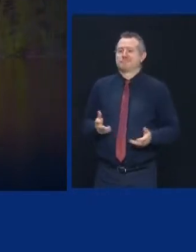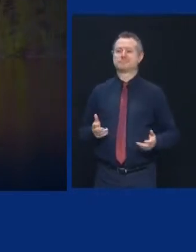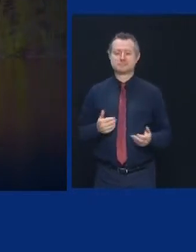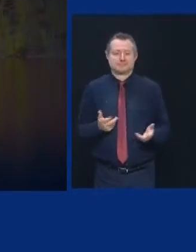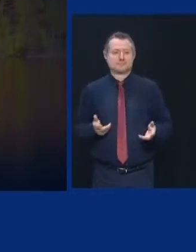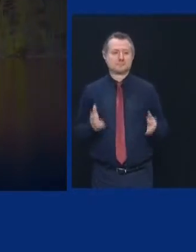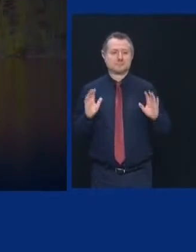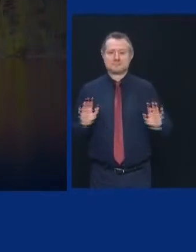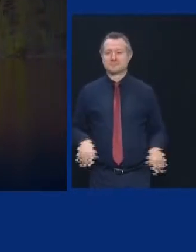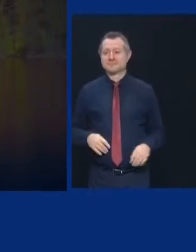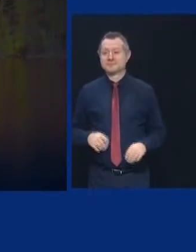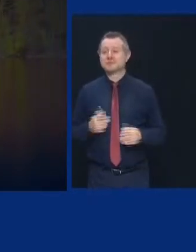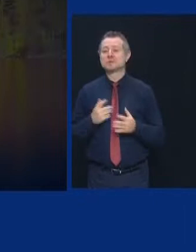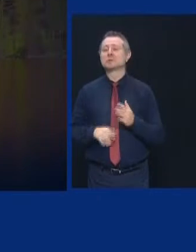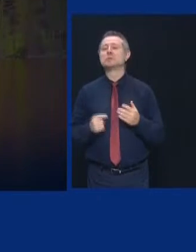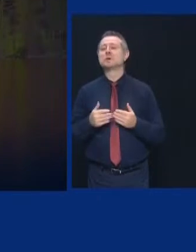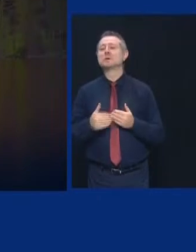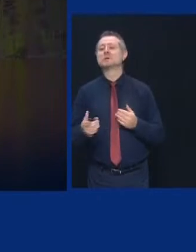fall?